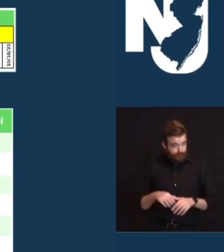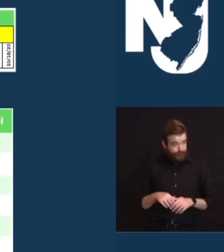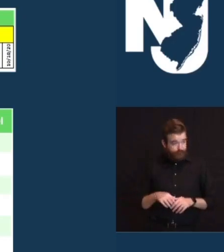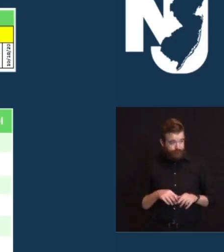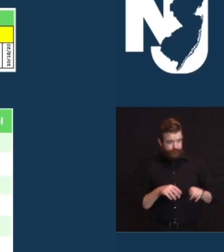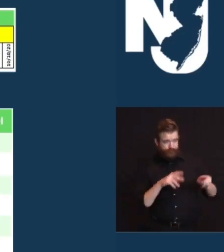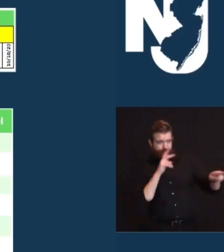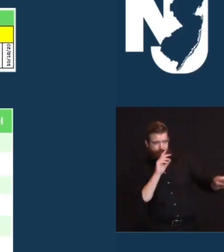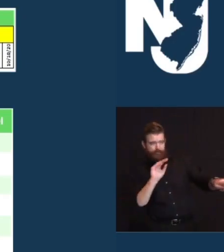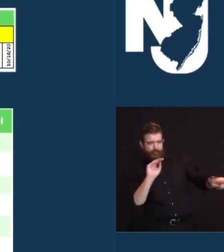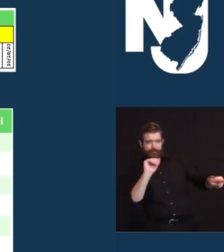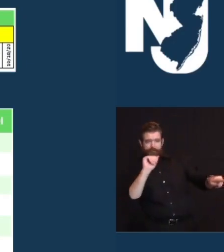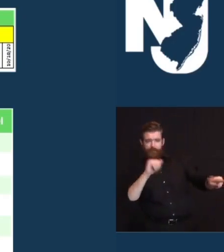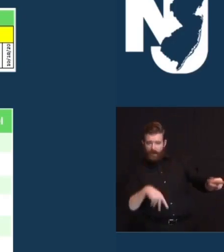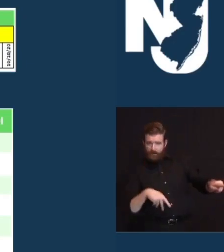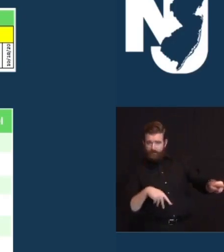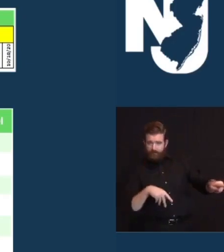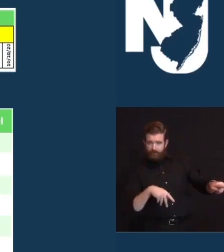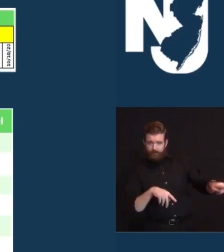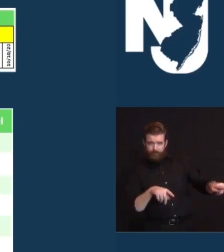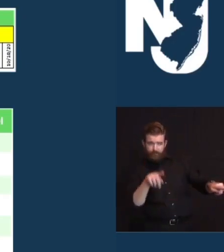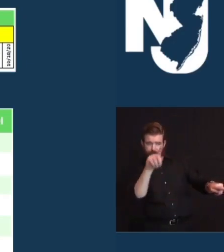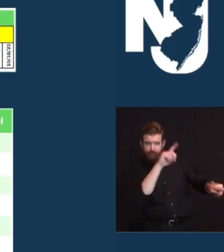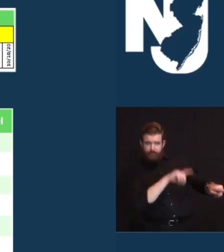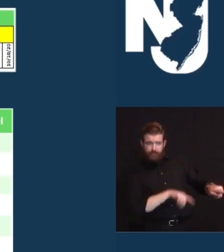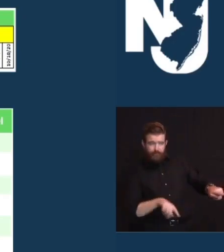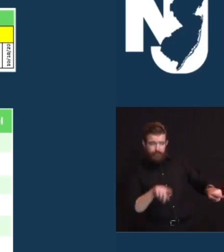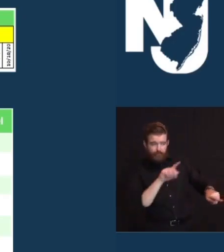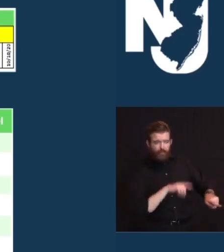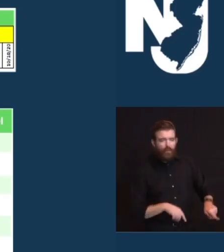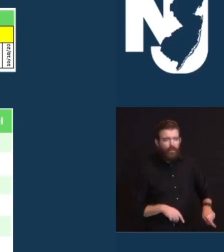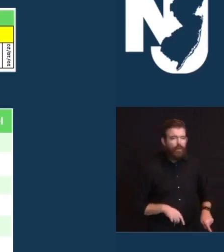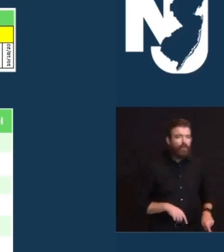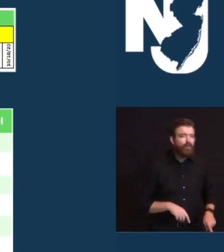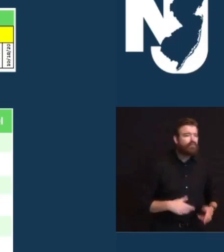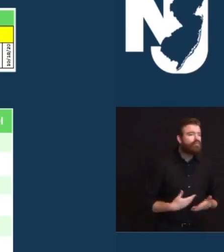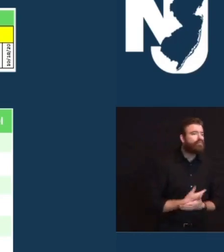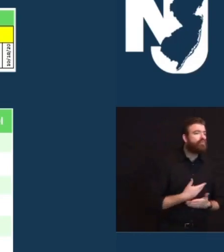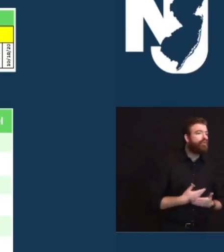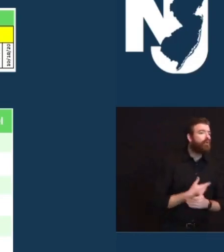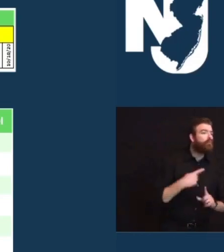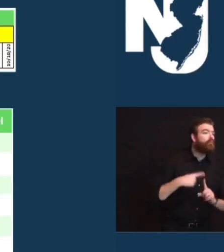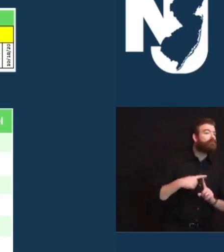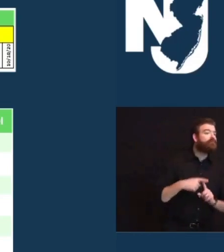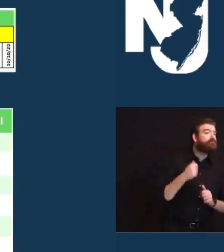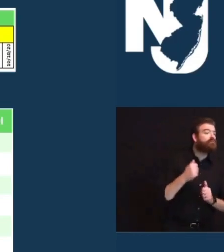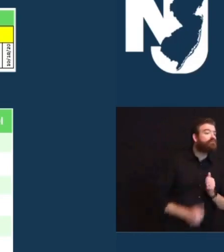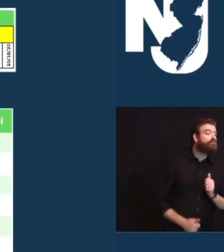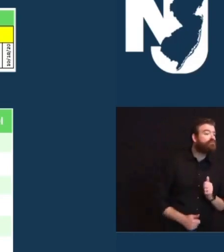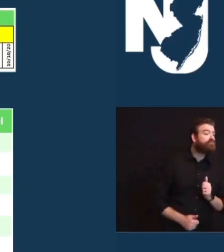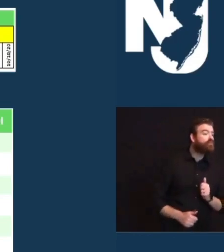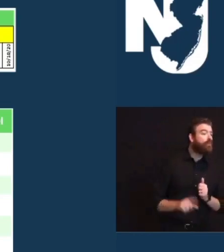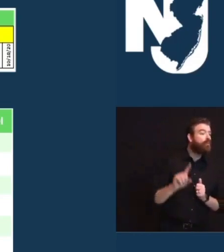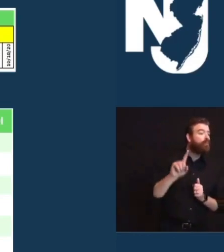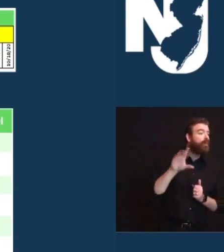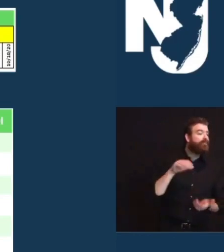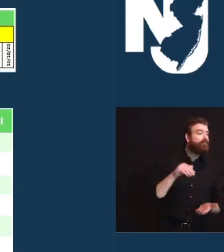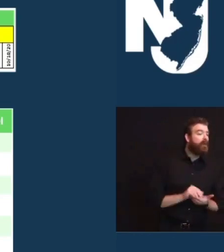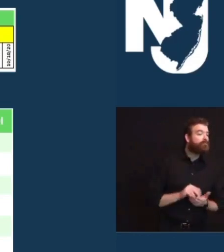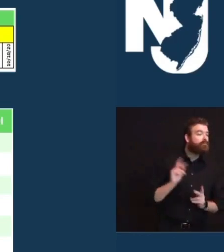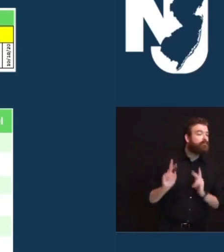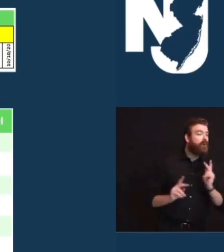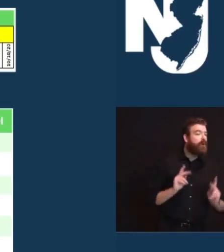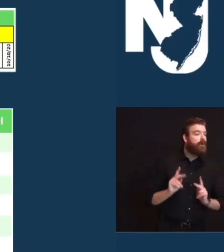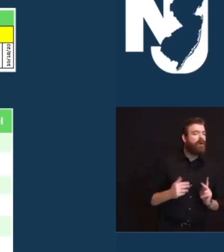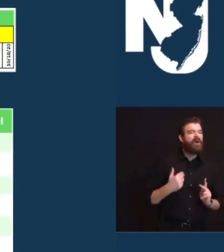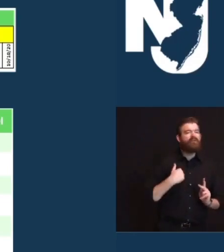case rates, the daily new COVID cases per 100,000 people per region. It looks at the percentages of COVID-like